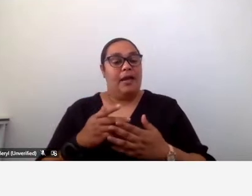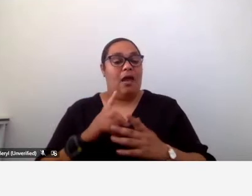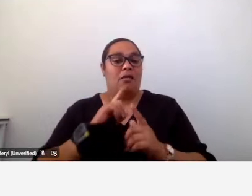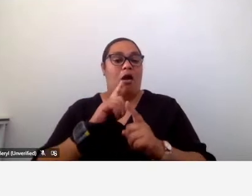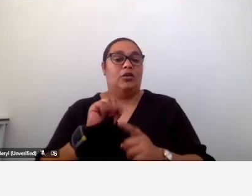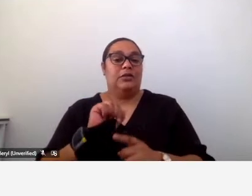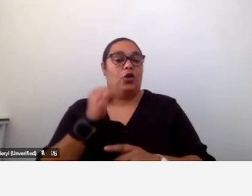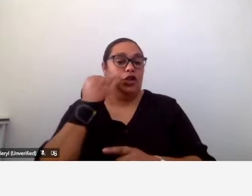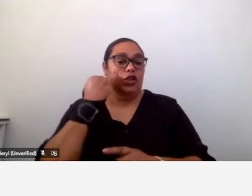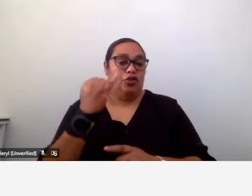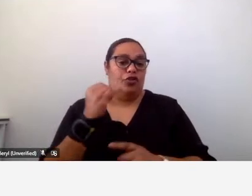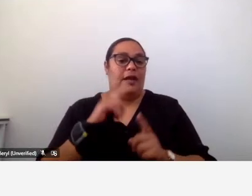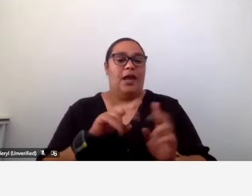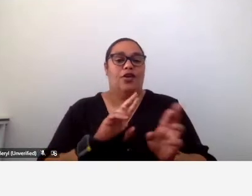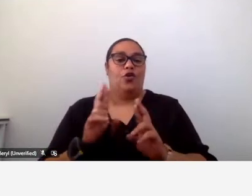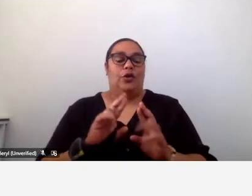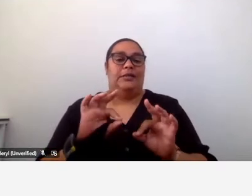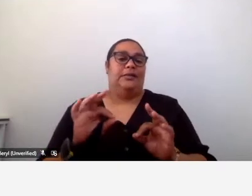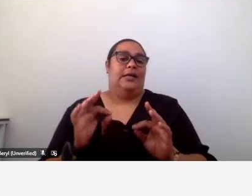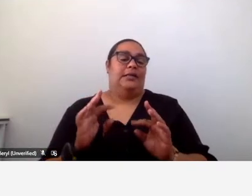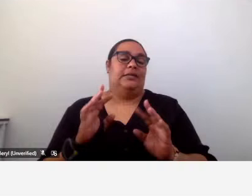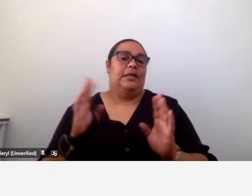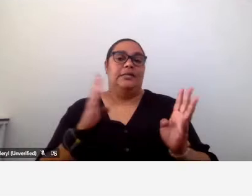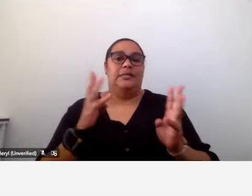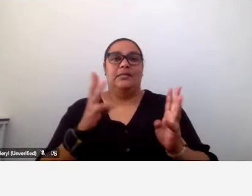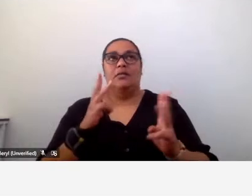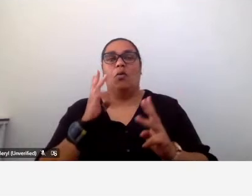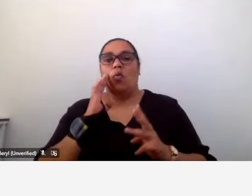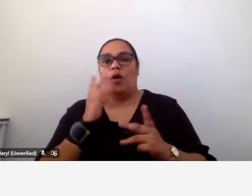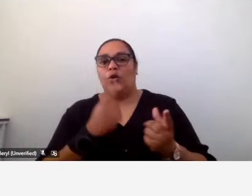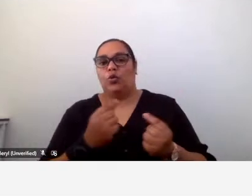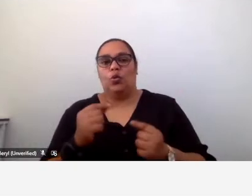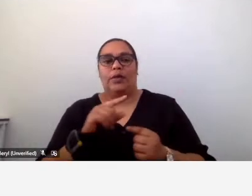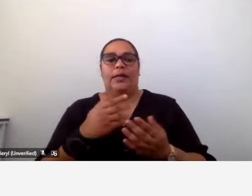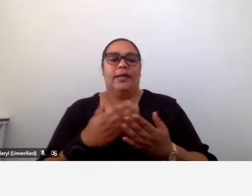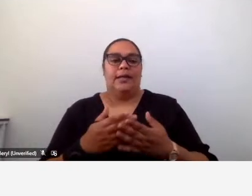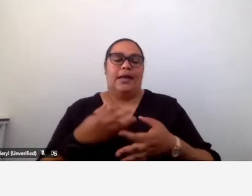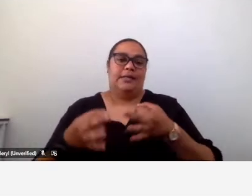the initiation and the readiness of the season so that you bring up